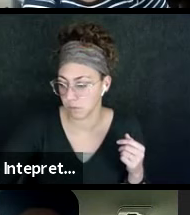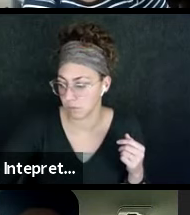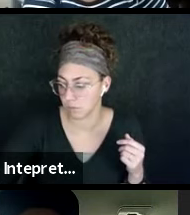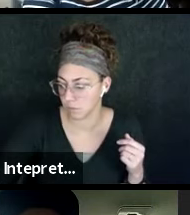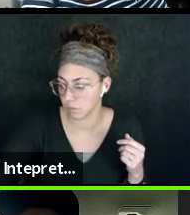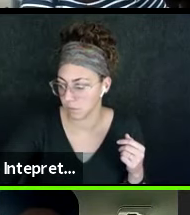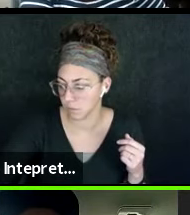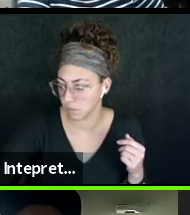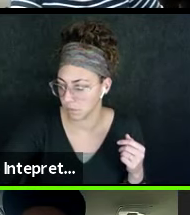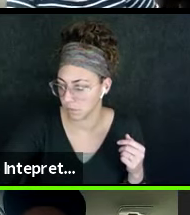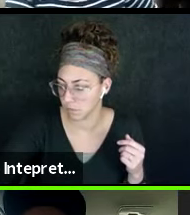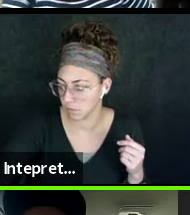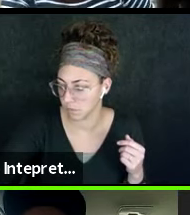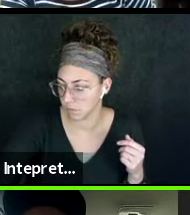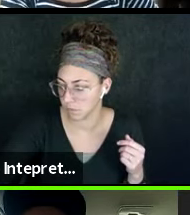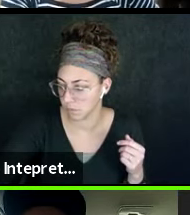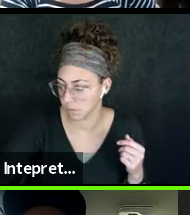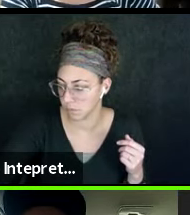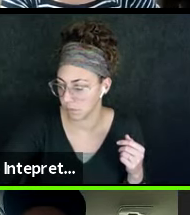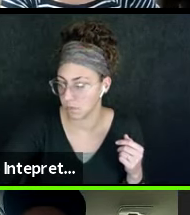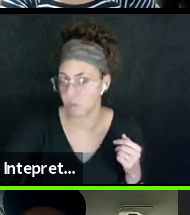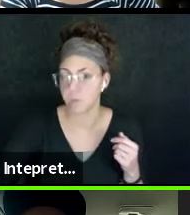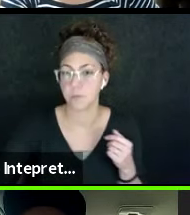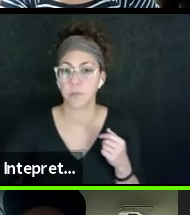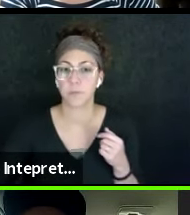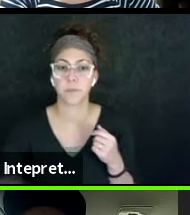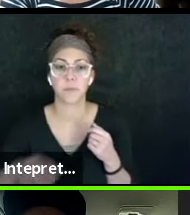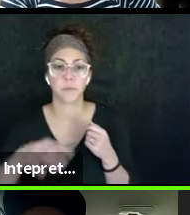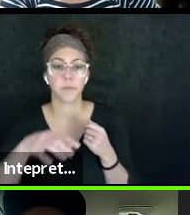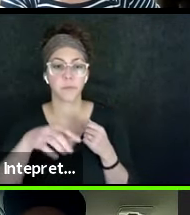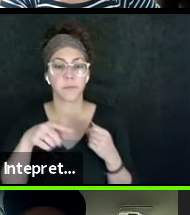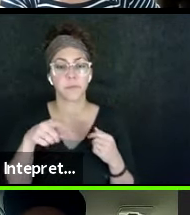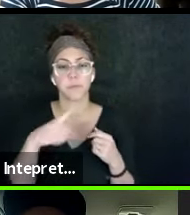about. Awesome, thanks.